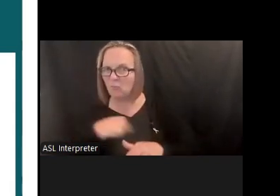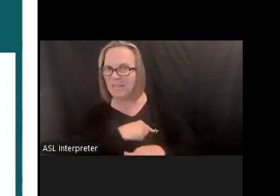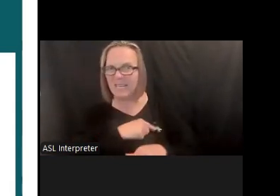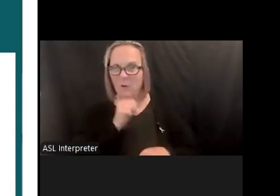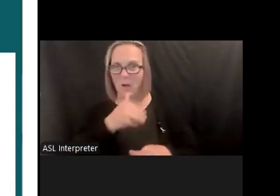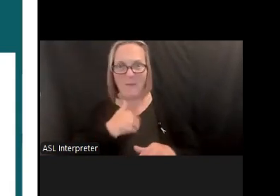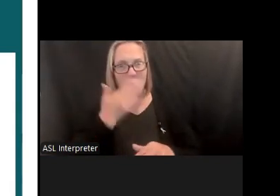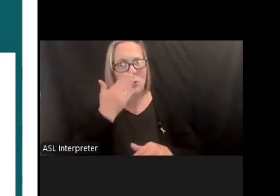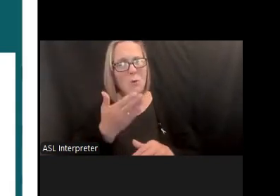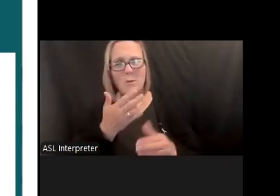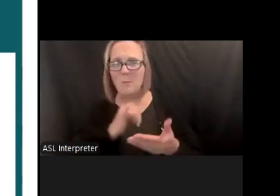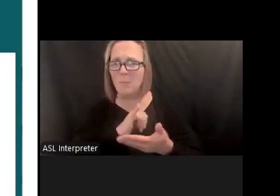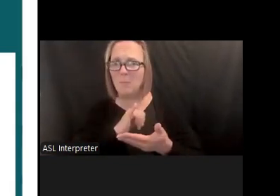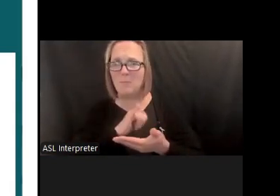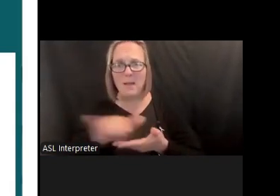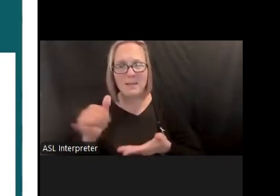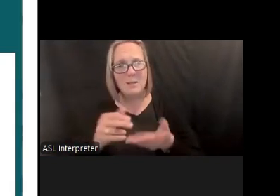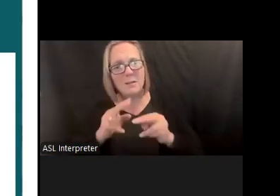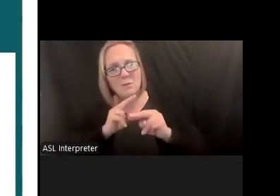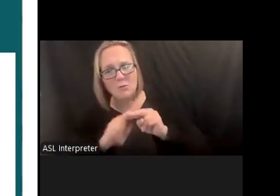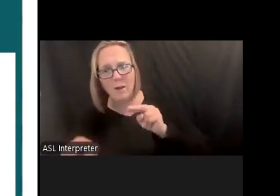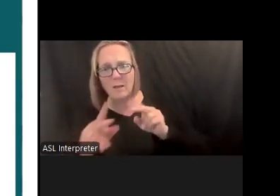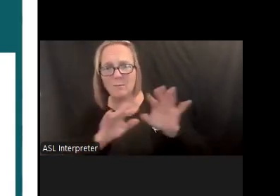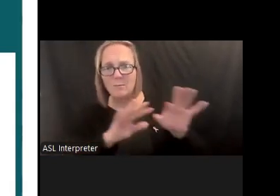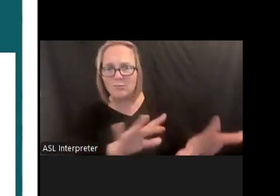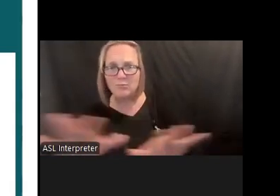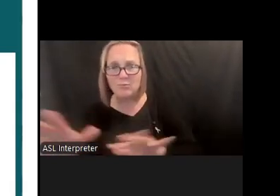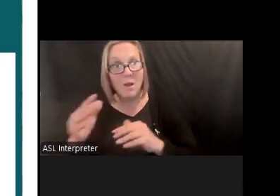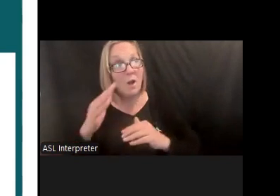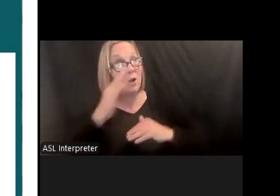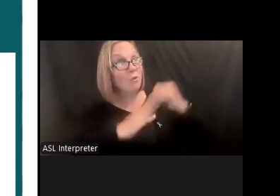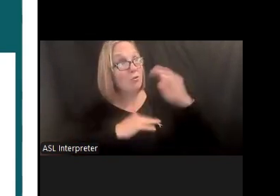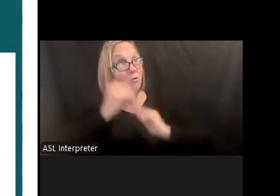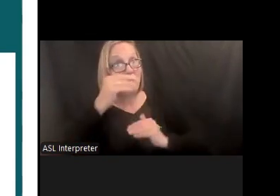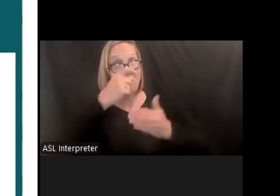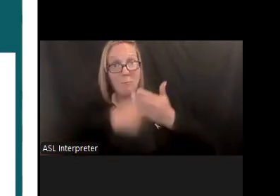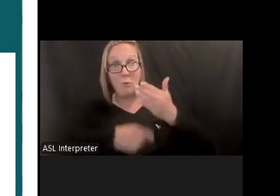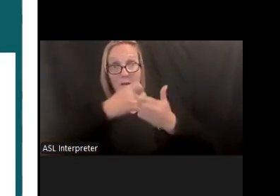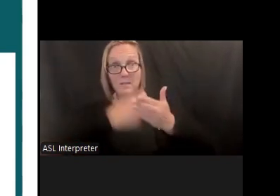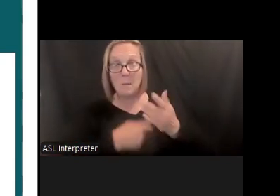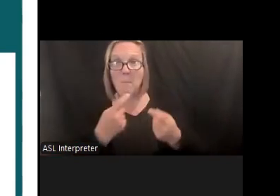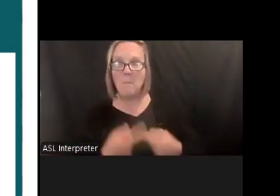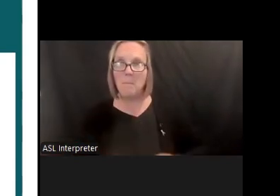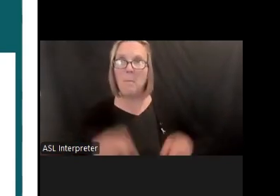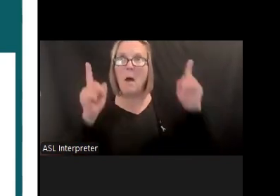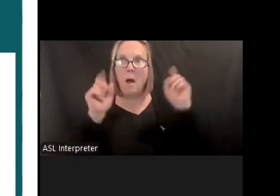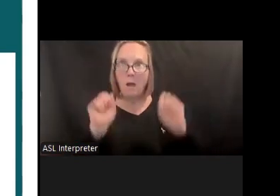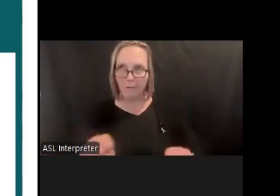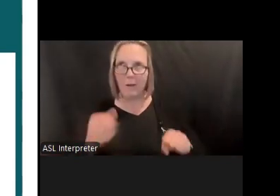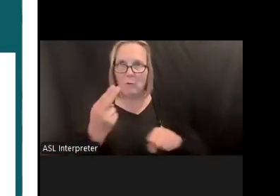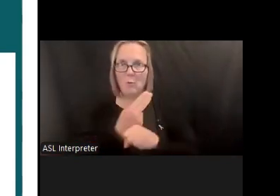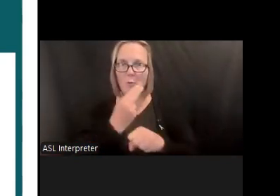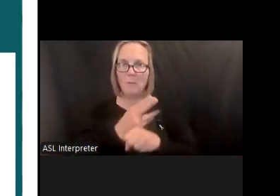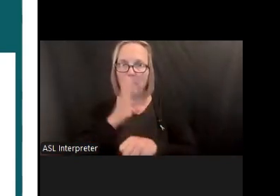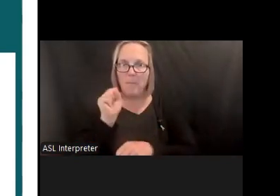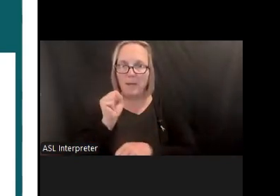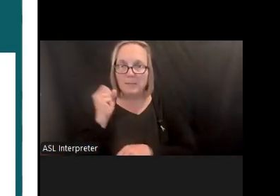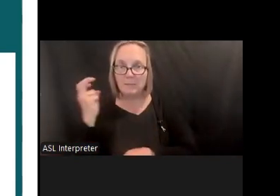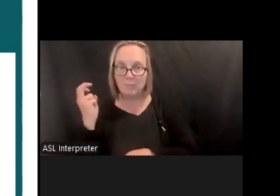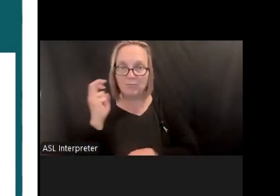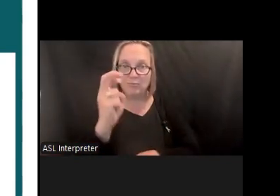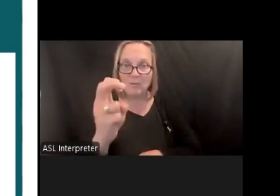public transportation. Thank God for construction pricing. We can finally take the bus across town the same day we start the